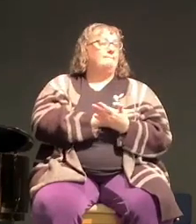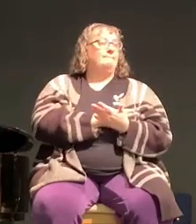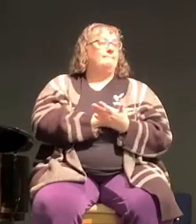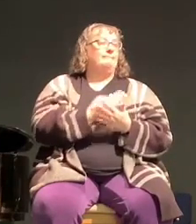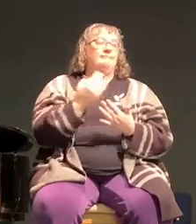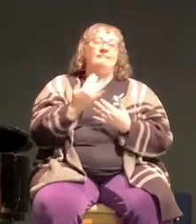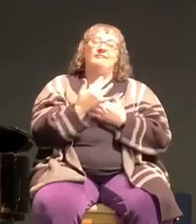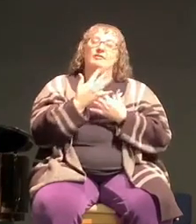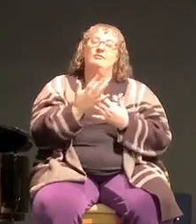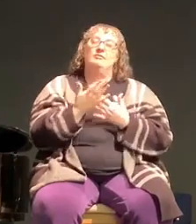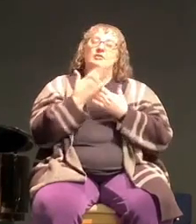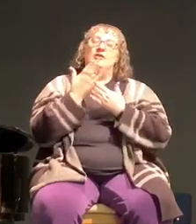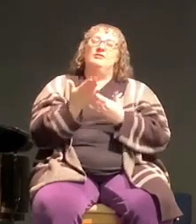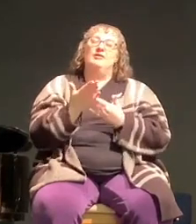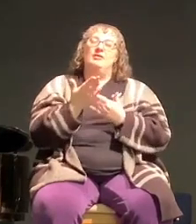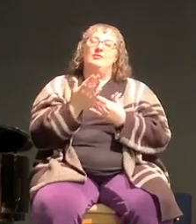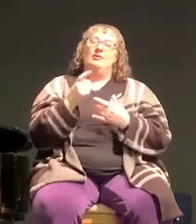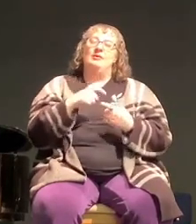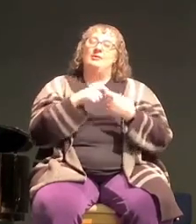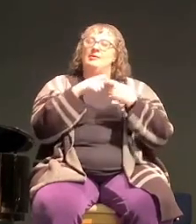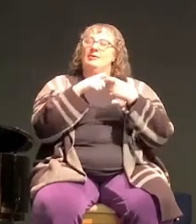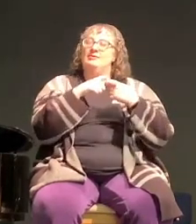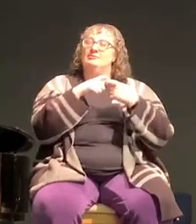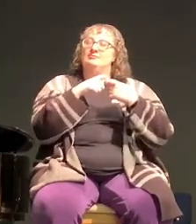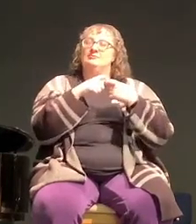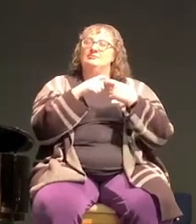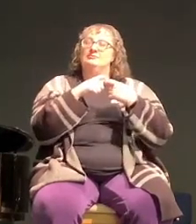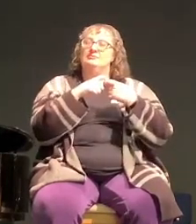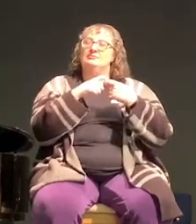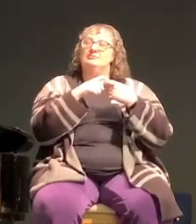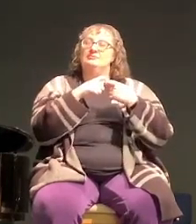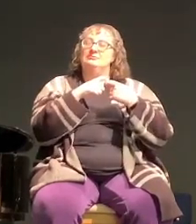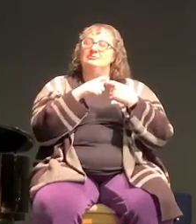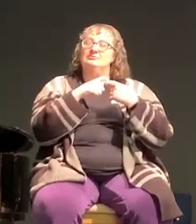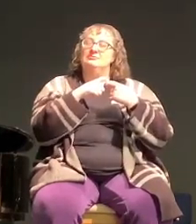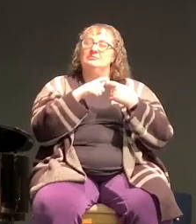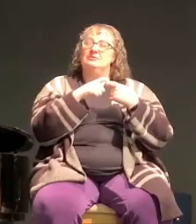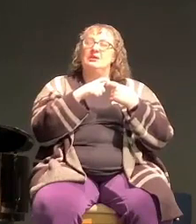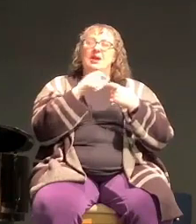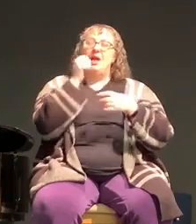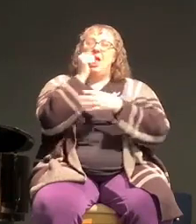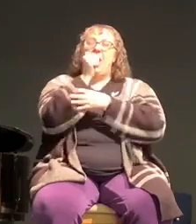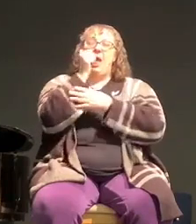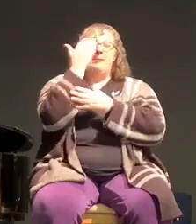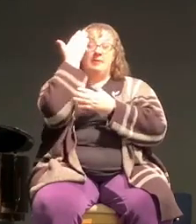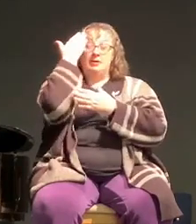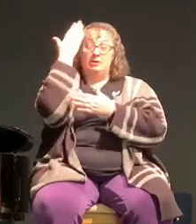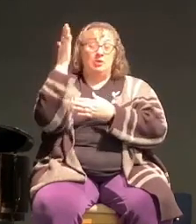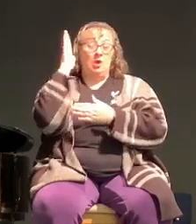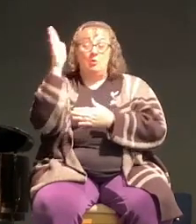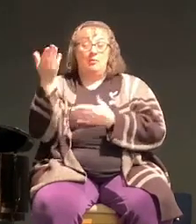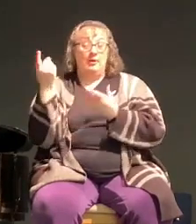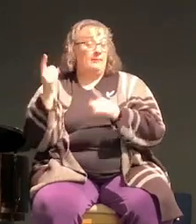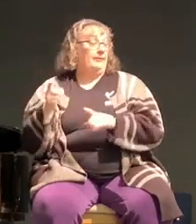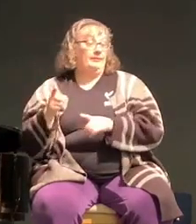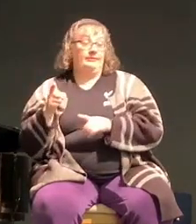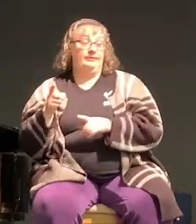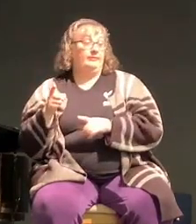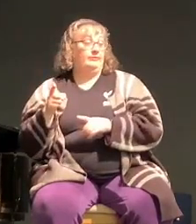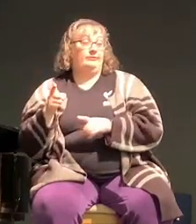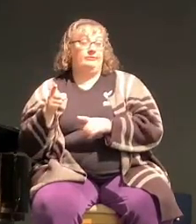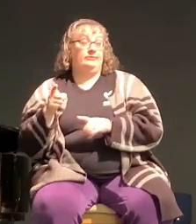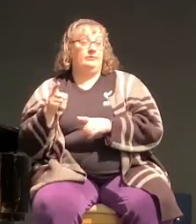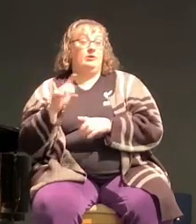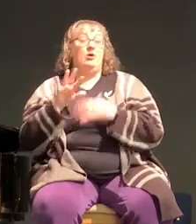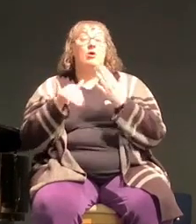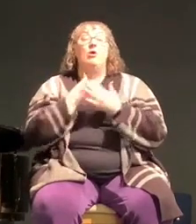offering." And we need to pause there. Because the thing is, Abraham didn't know what was going to happen next.